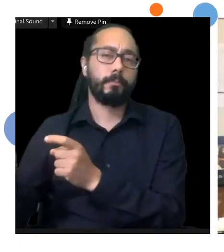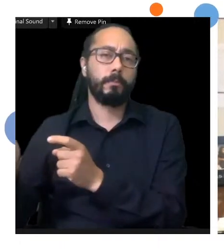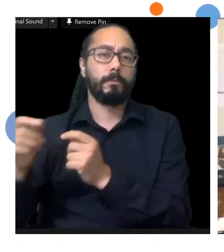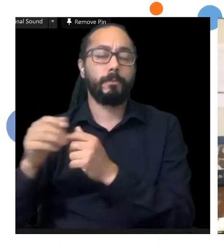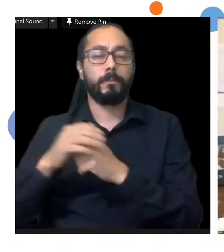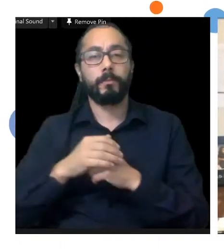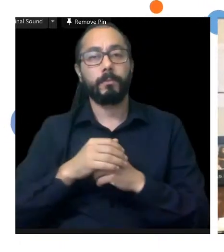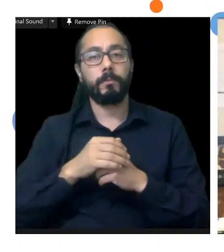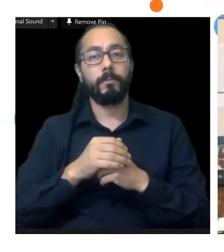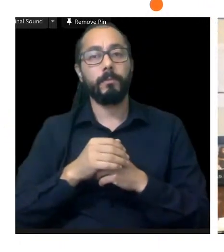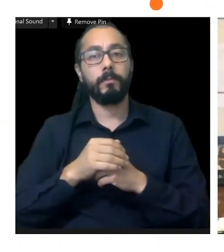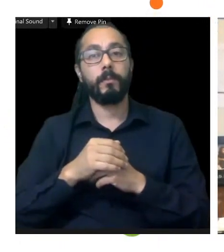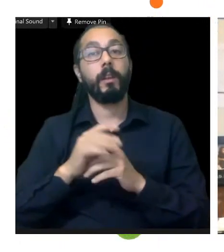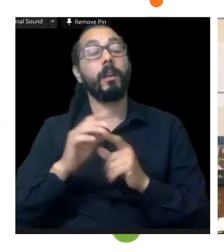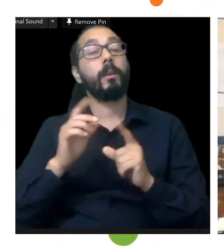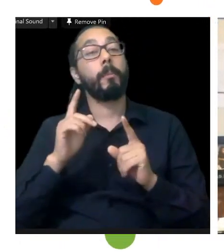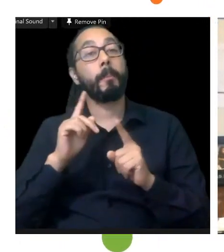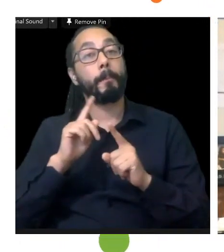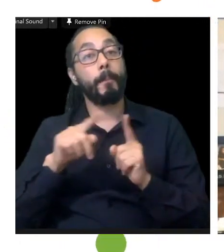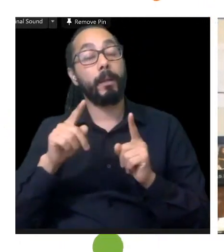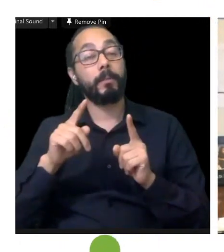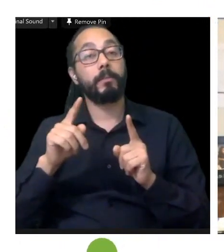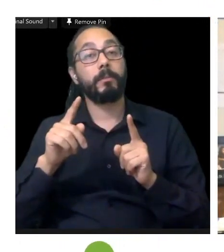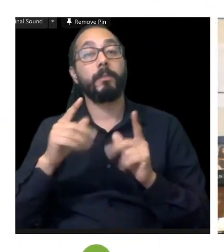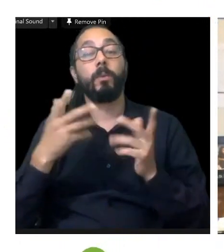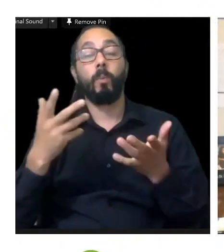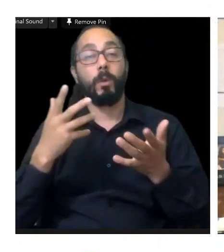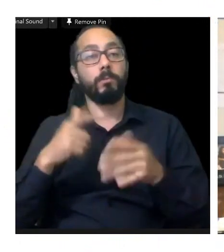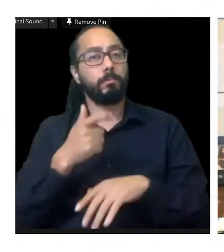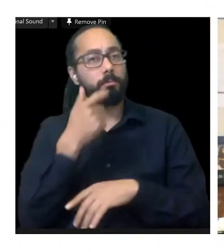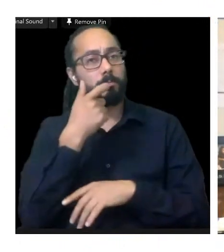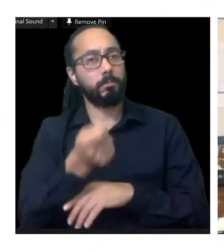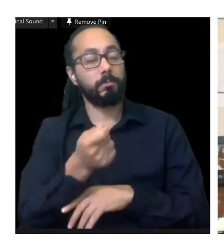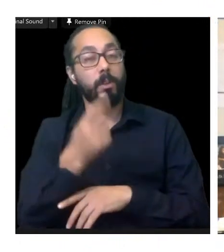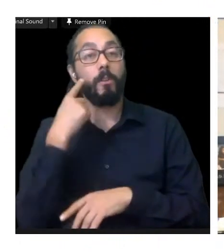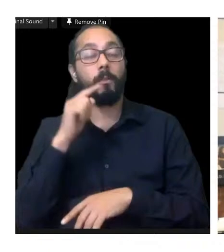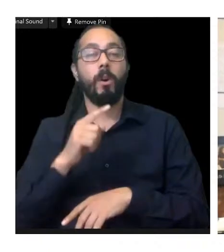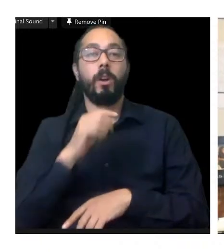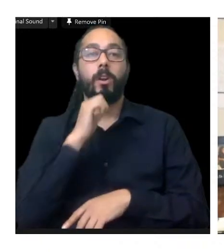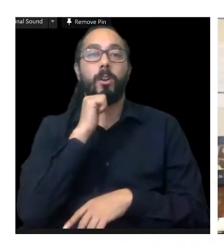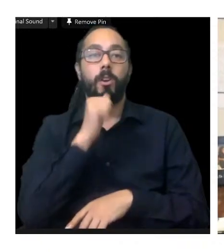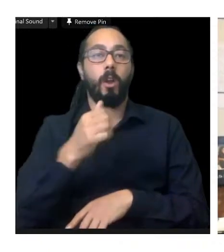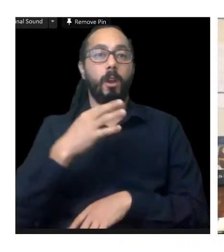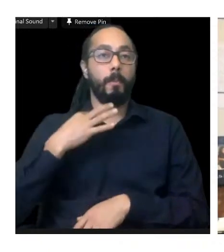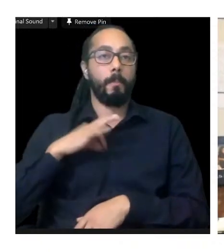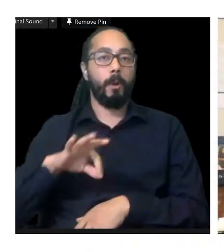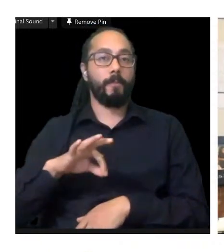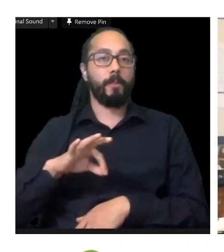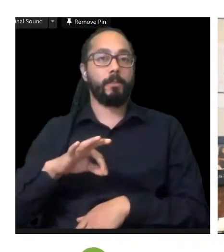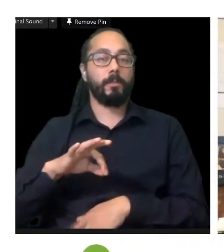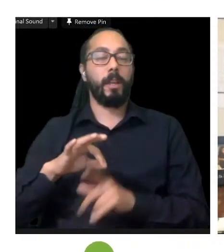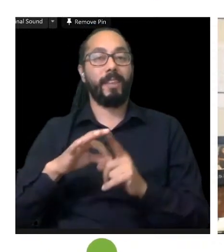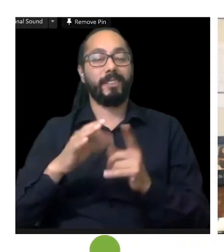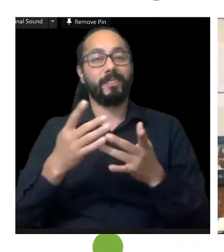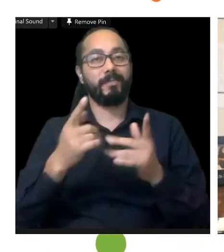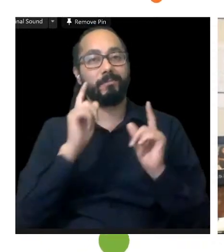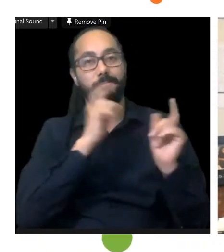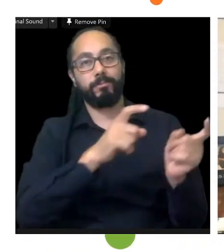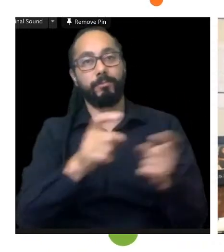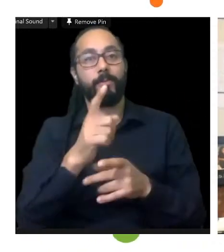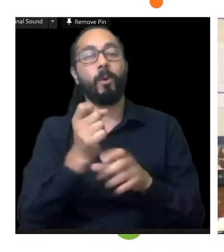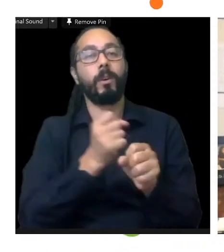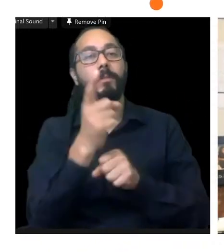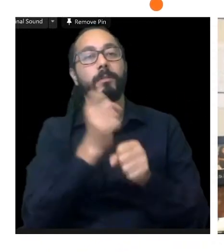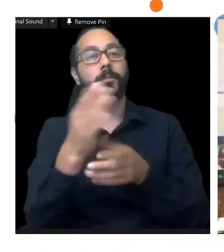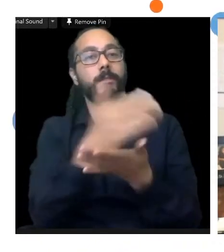that typically the nonprofit sector, a very large portion of where our money goes to salaries, and it's not high income